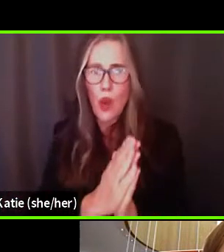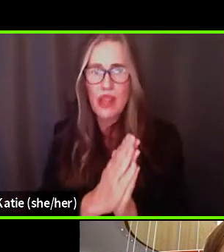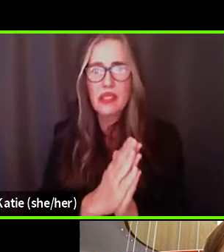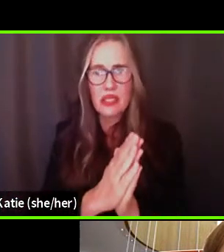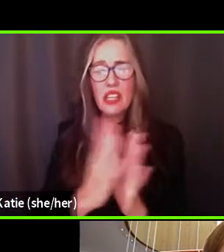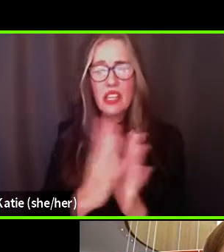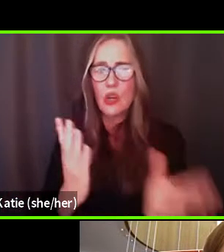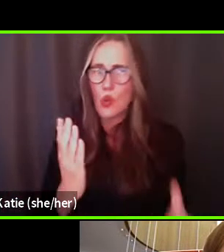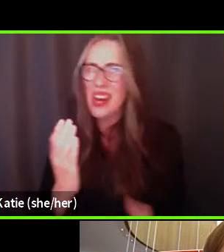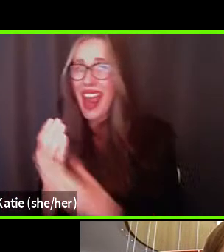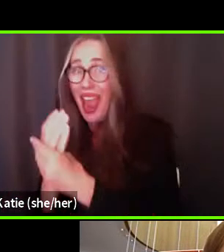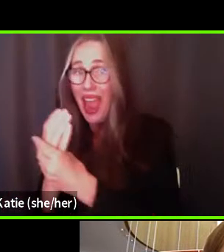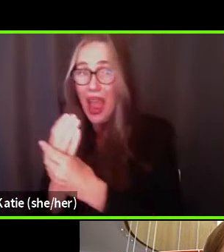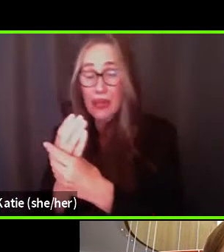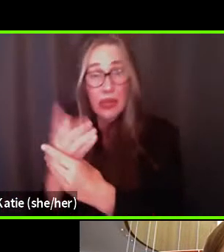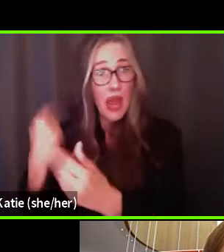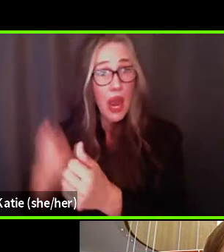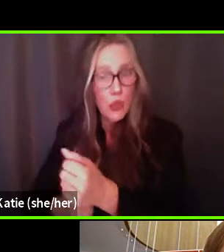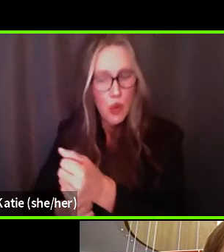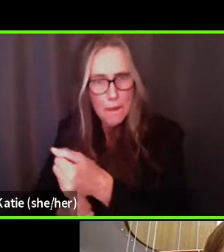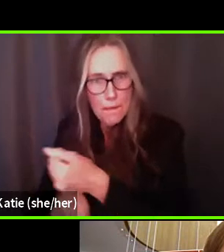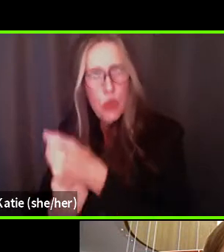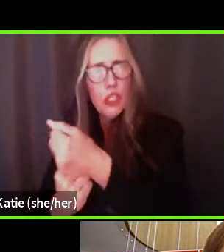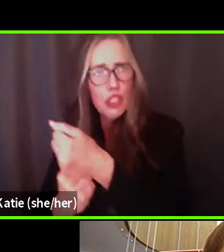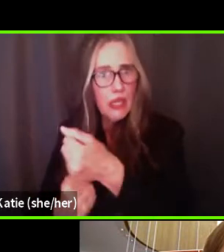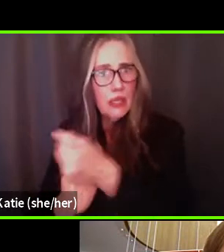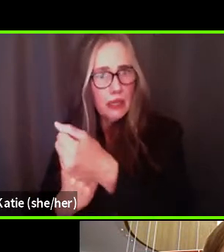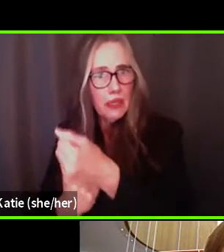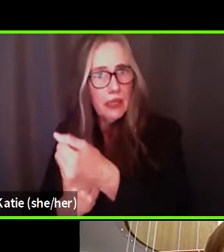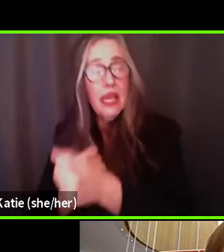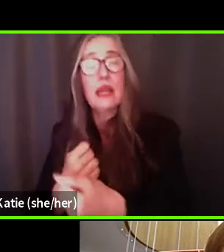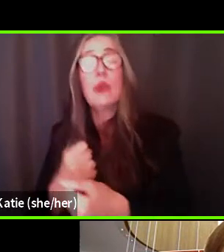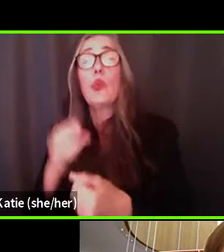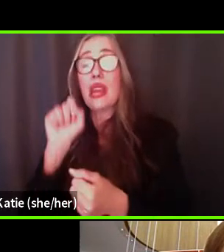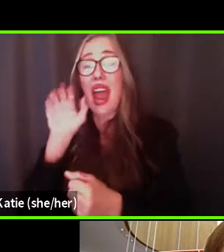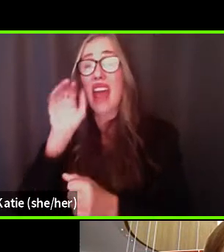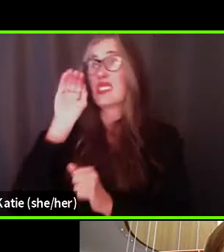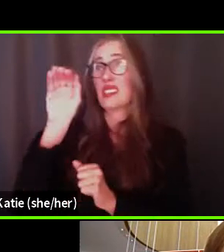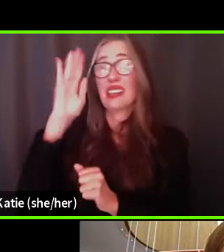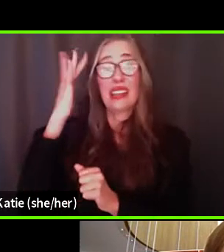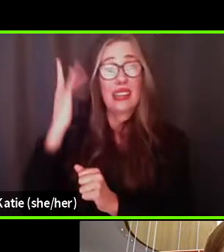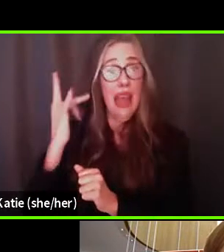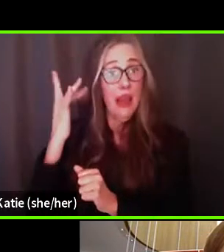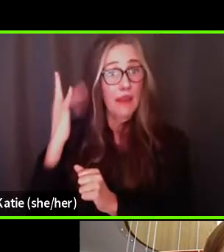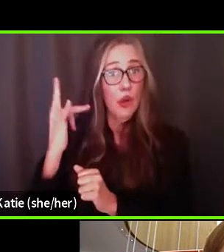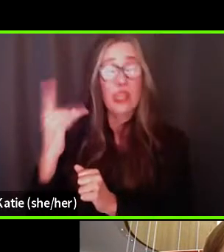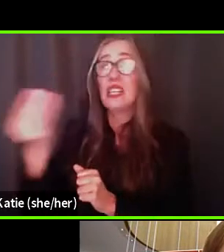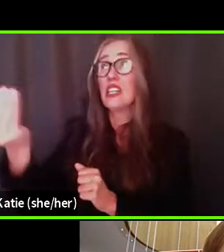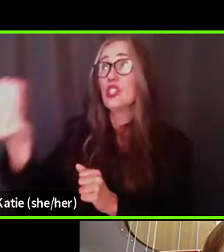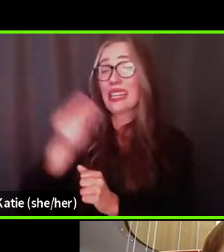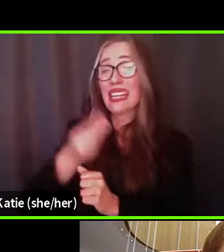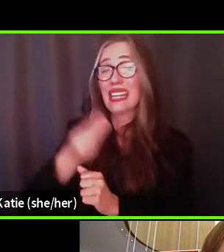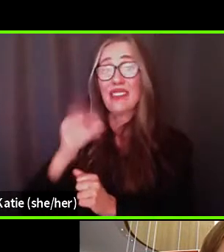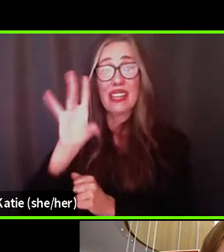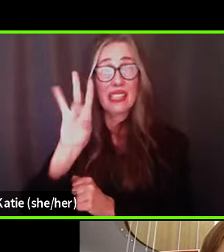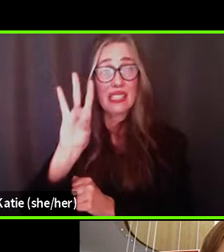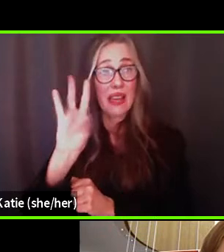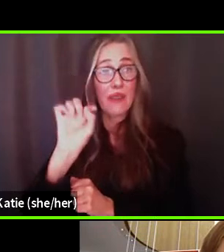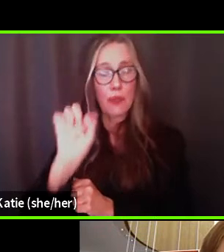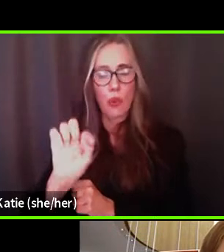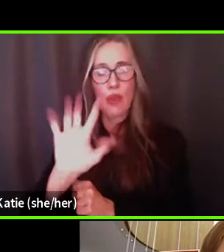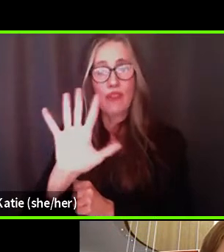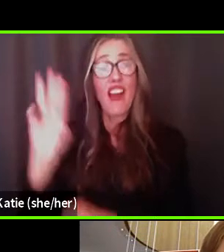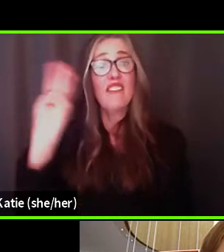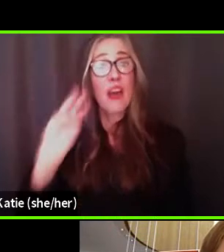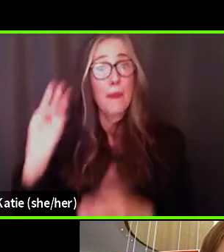request would we are asking the state of california to allocate 7.5 million dollars um